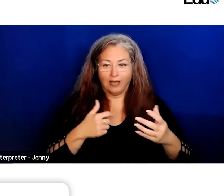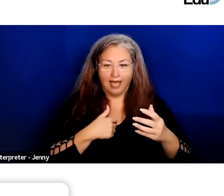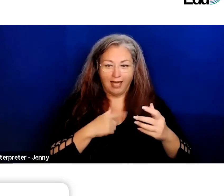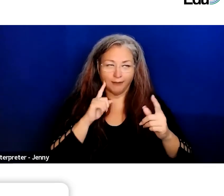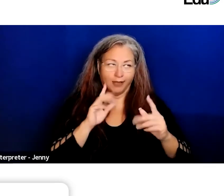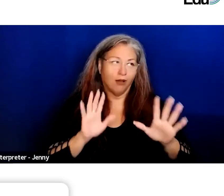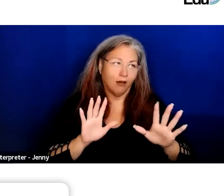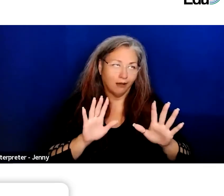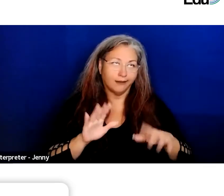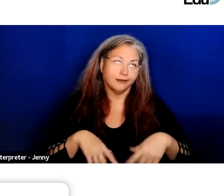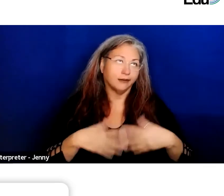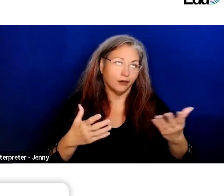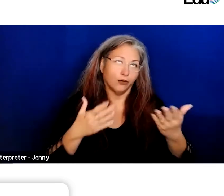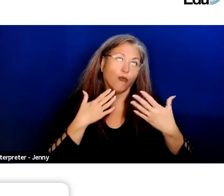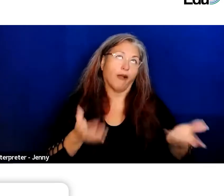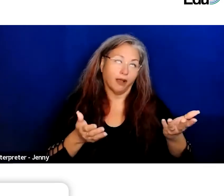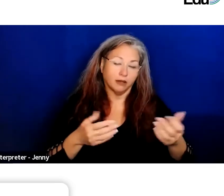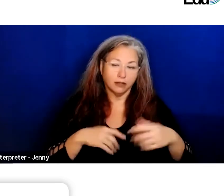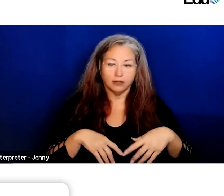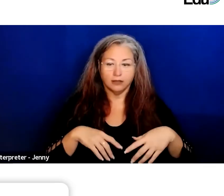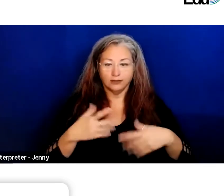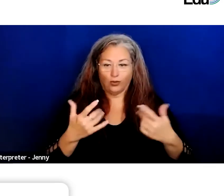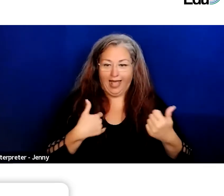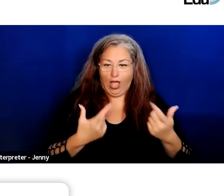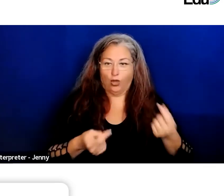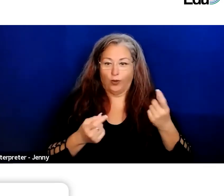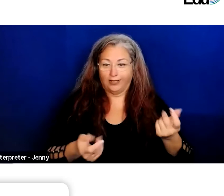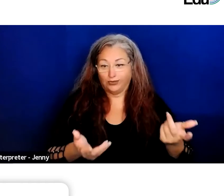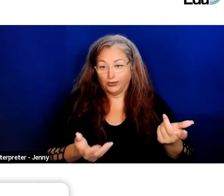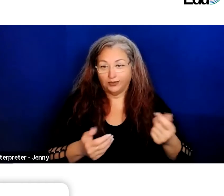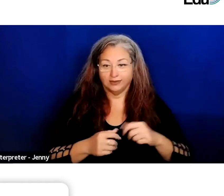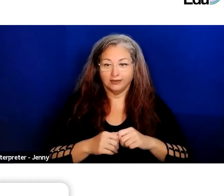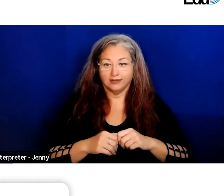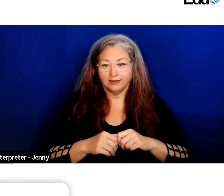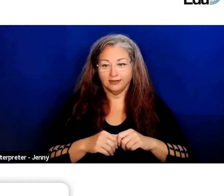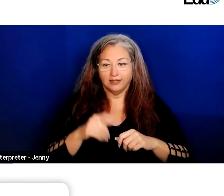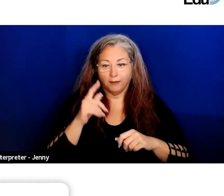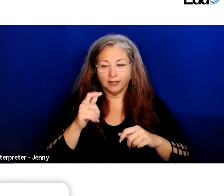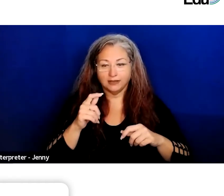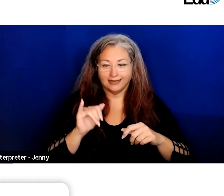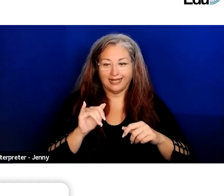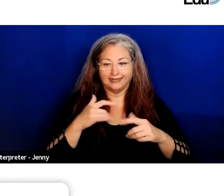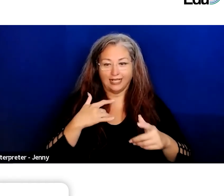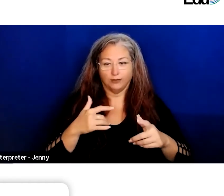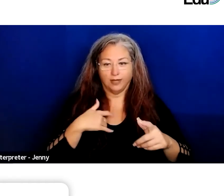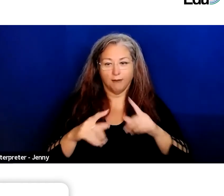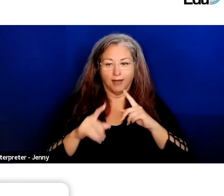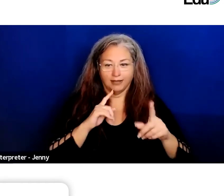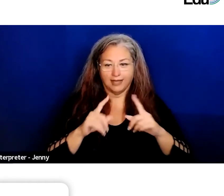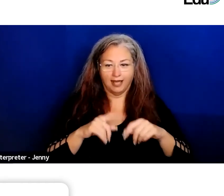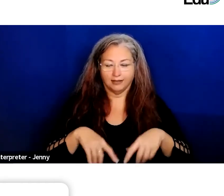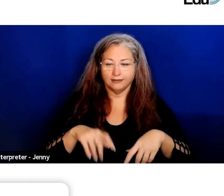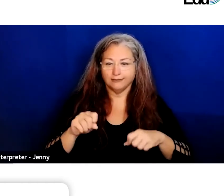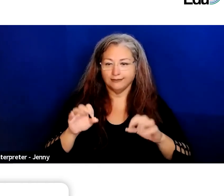awesome. Like, like, what do you do about it? Yeah, because that's been kind of like the dialogue. for